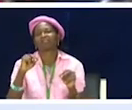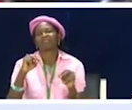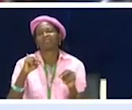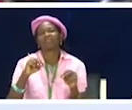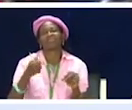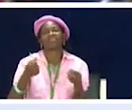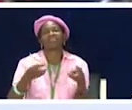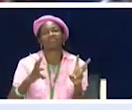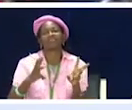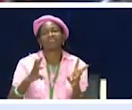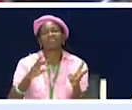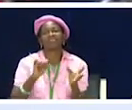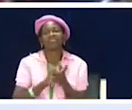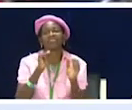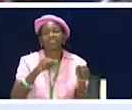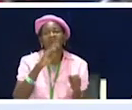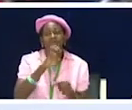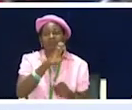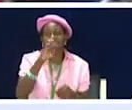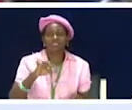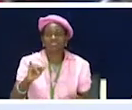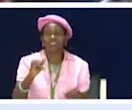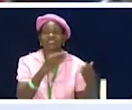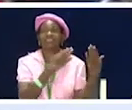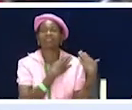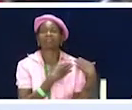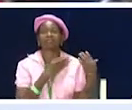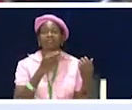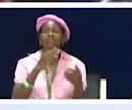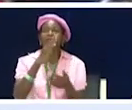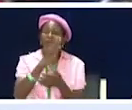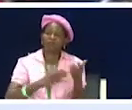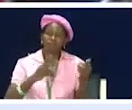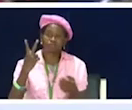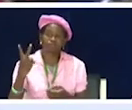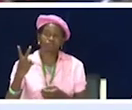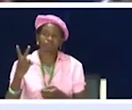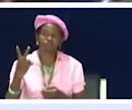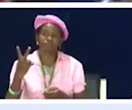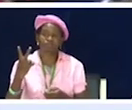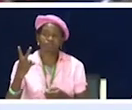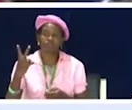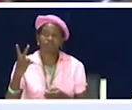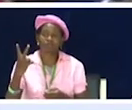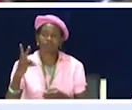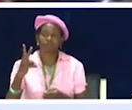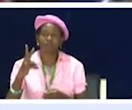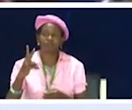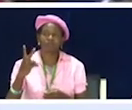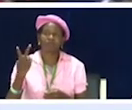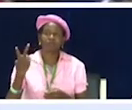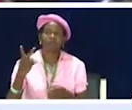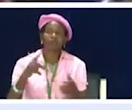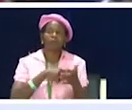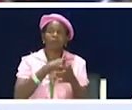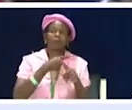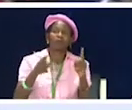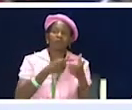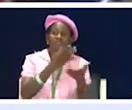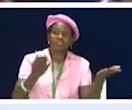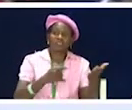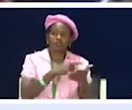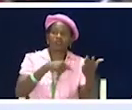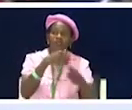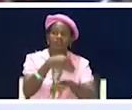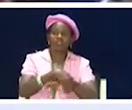Anyway, that will be everlasting arms, part two. But tonight, I